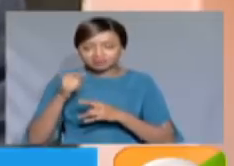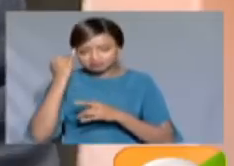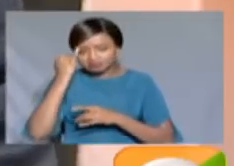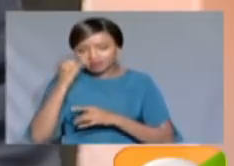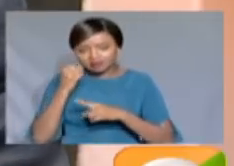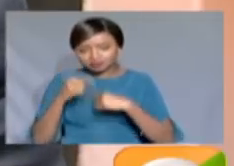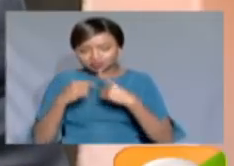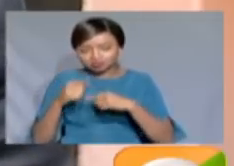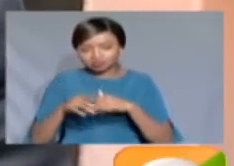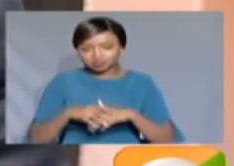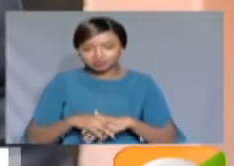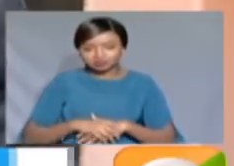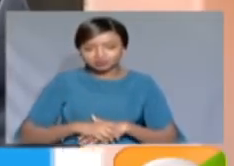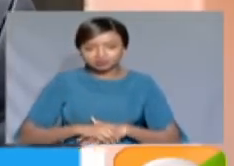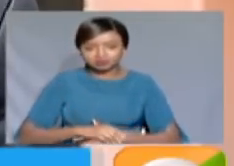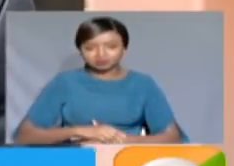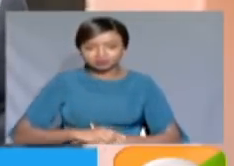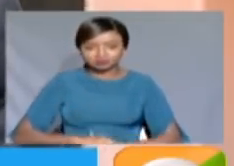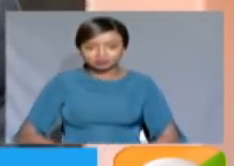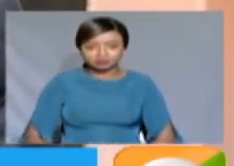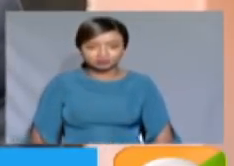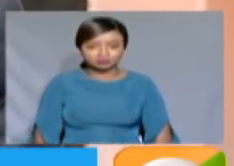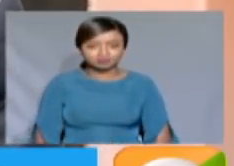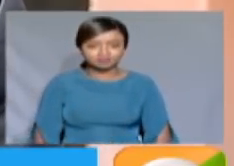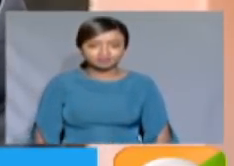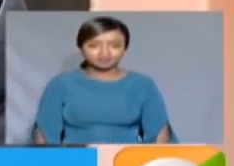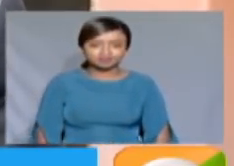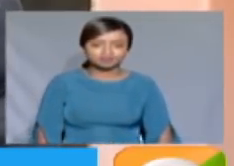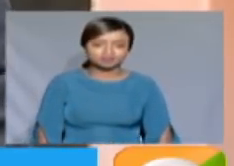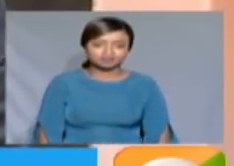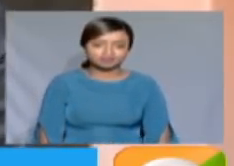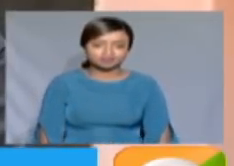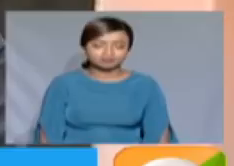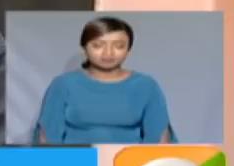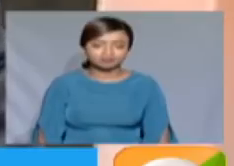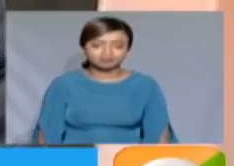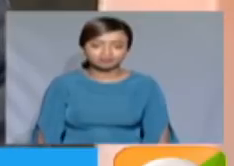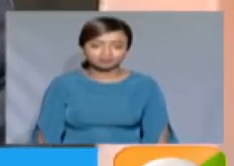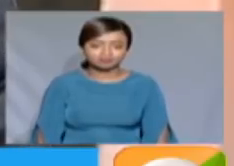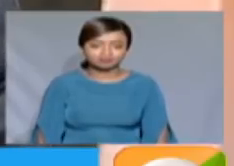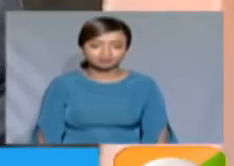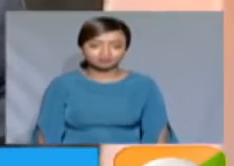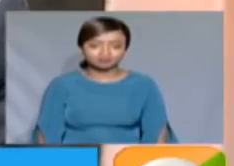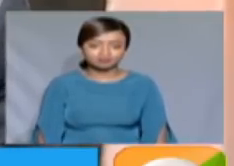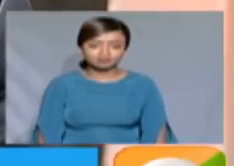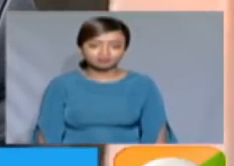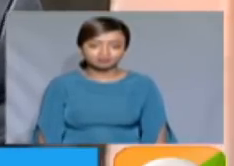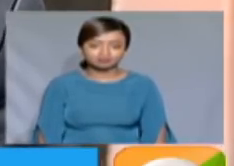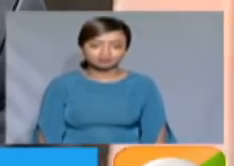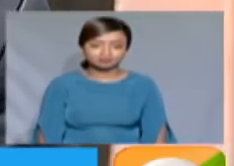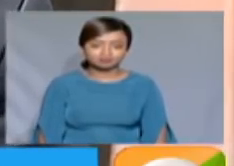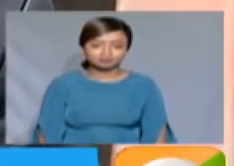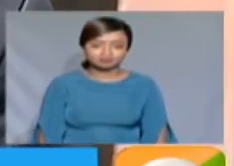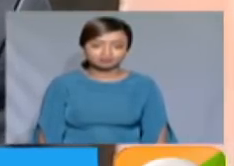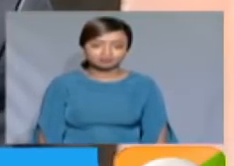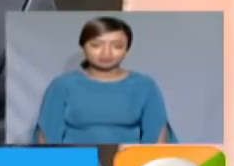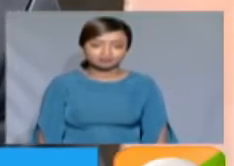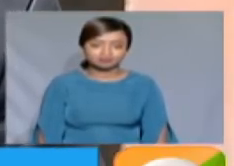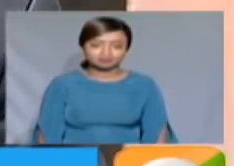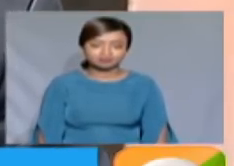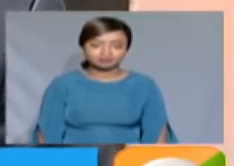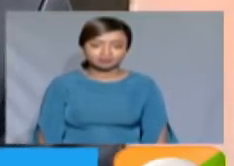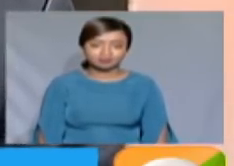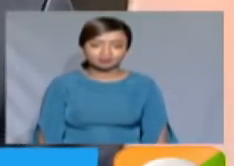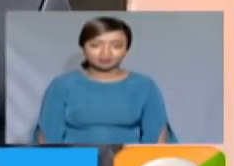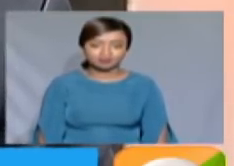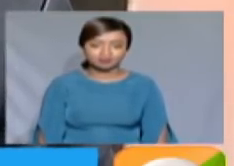have, possibly that is another thing that can be looked into. Mm-hmm. But now they have their reserve, we have our reserve, and therefore, there's no competition in